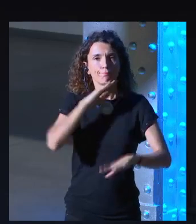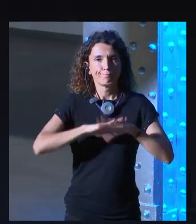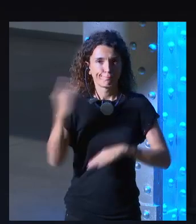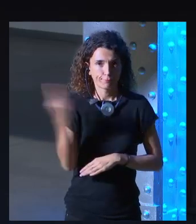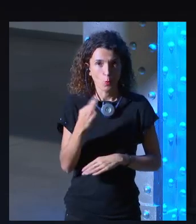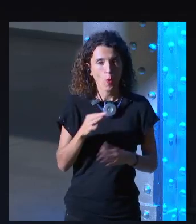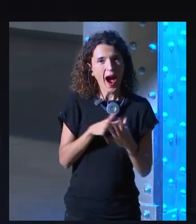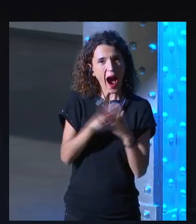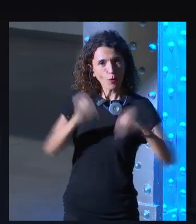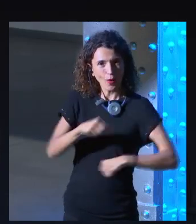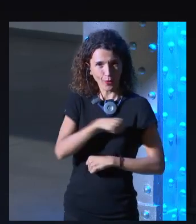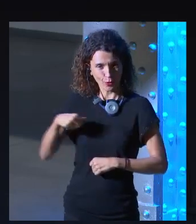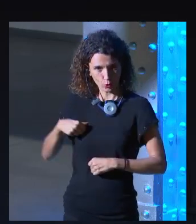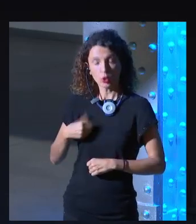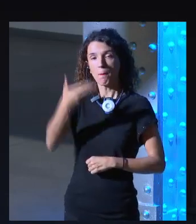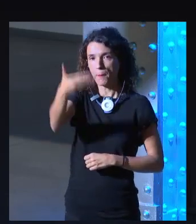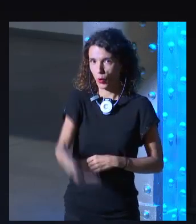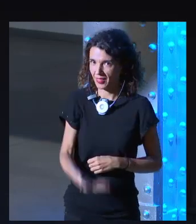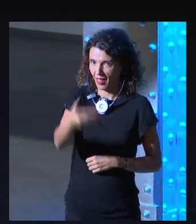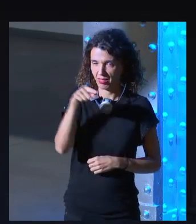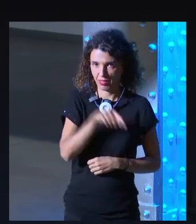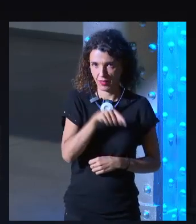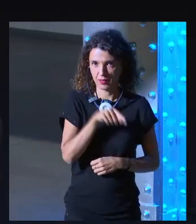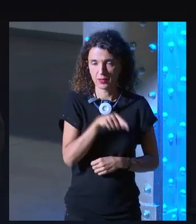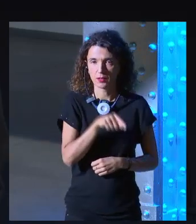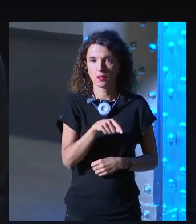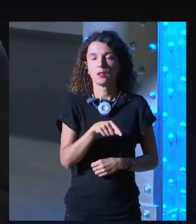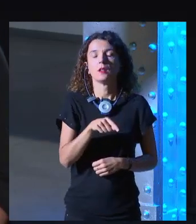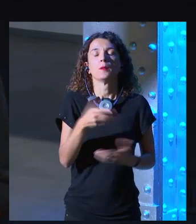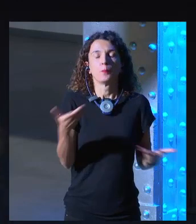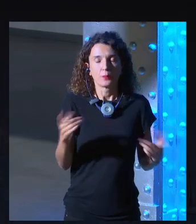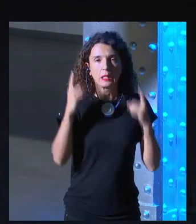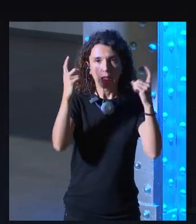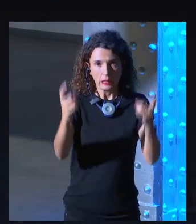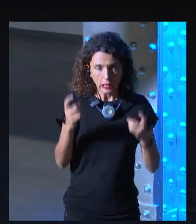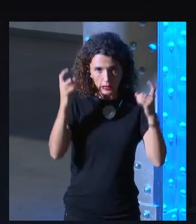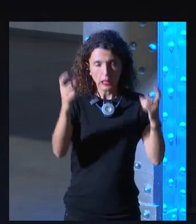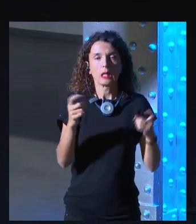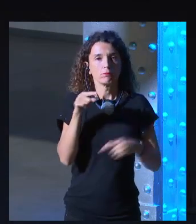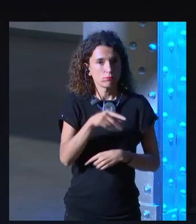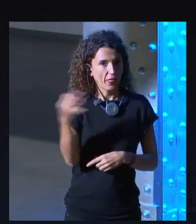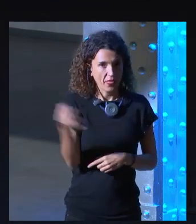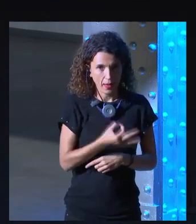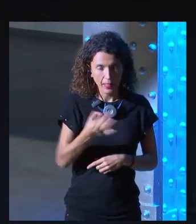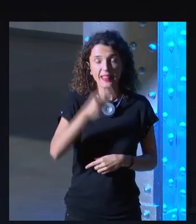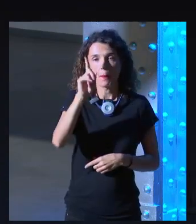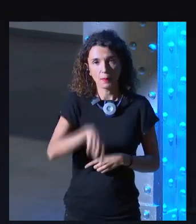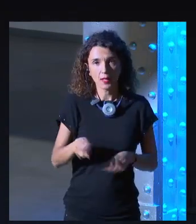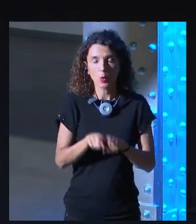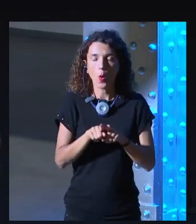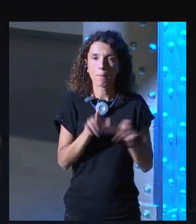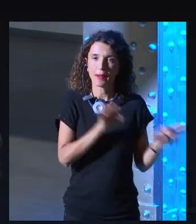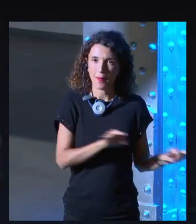that really matters. So try that. That does matter. And also be prepared for things to go horribly wrong.